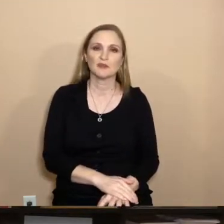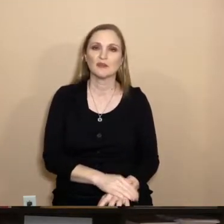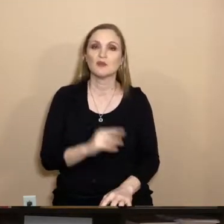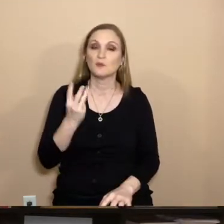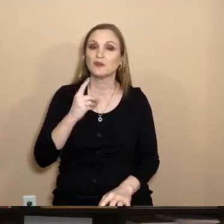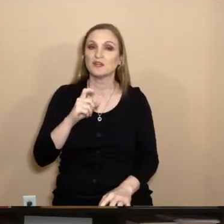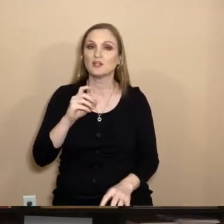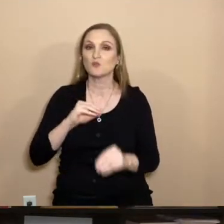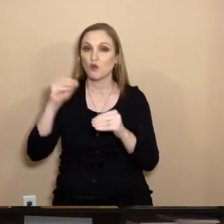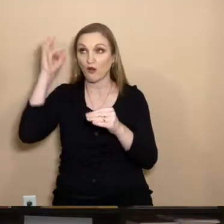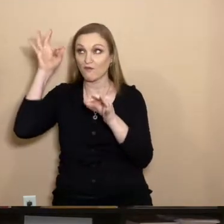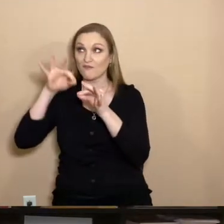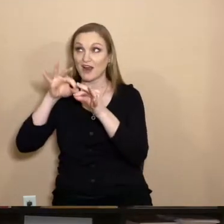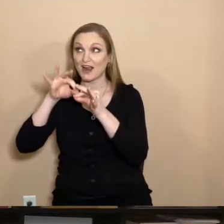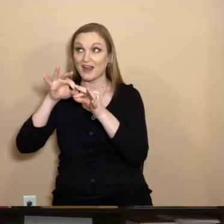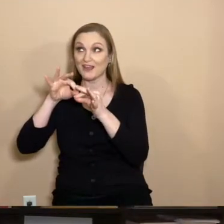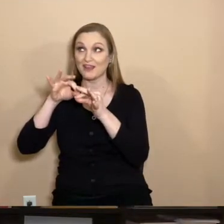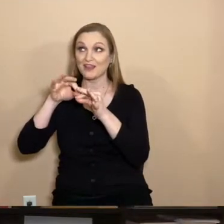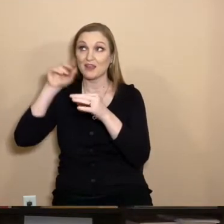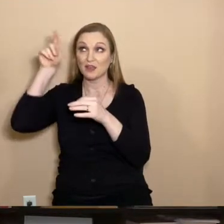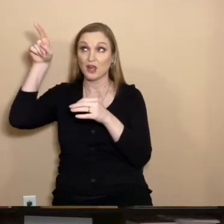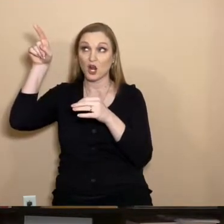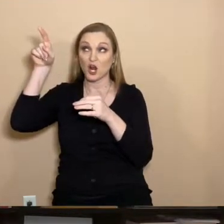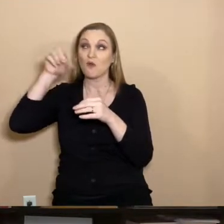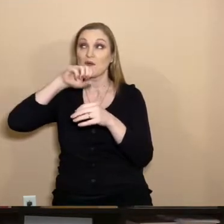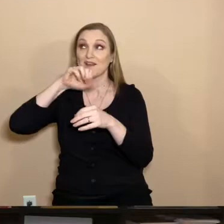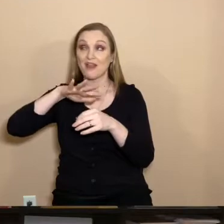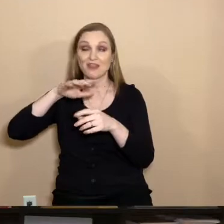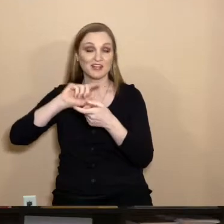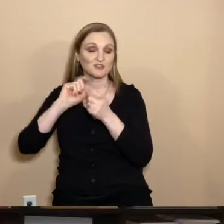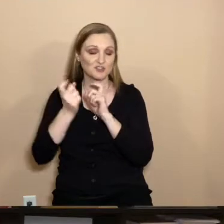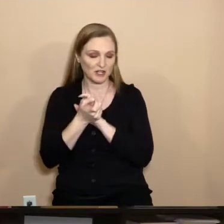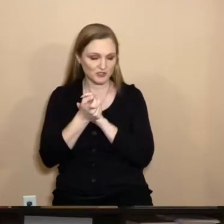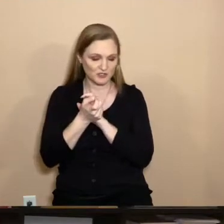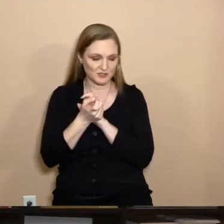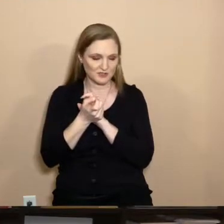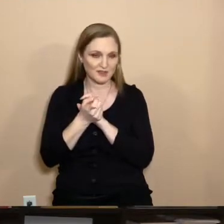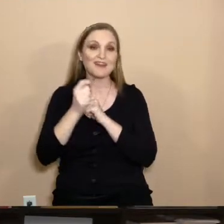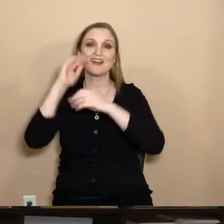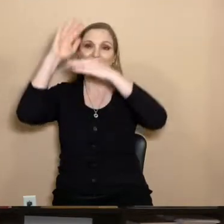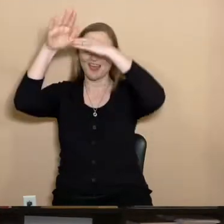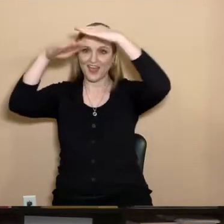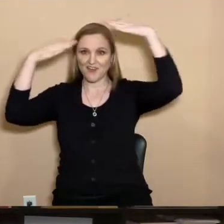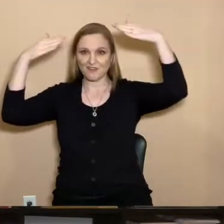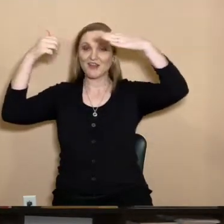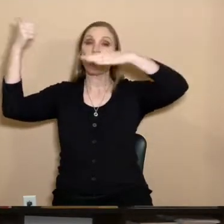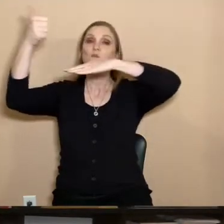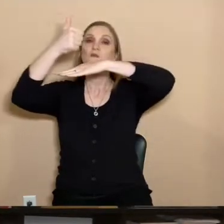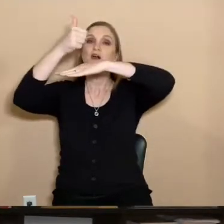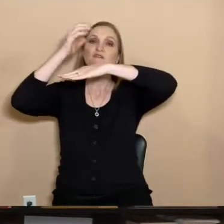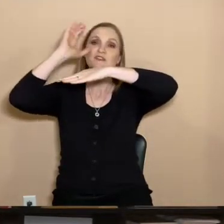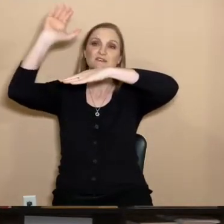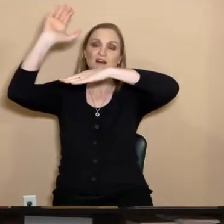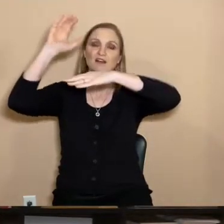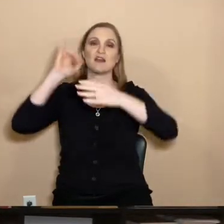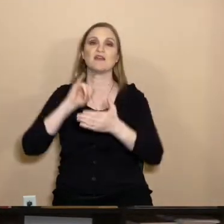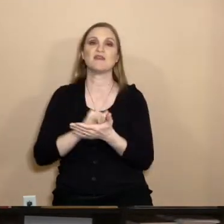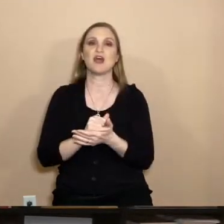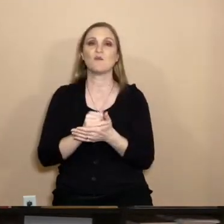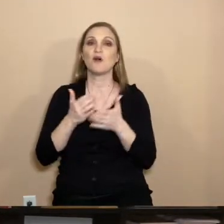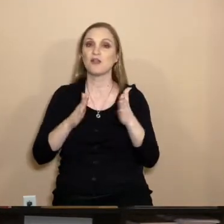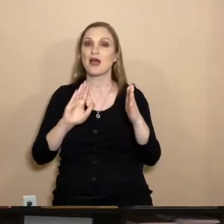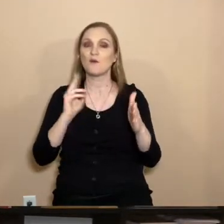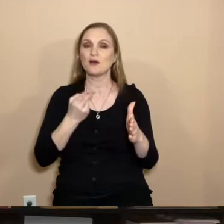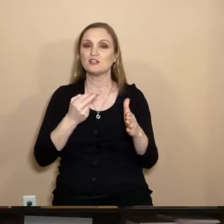but instead put our faith somewhere where nothing changes. Put our faith in heaven above the sun, and that will allow us